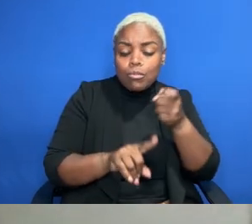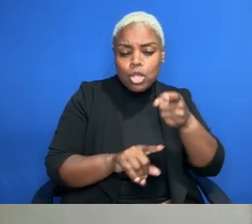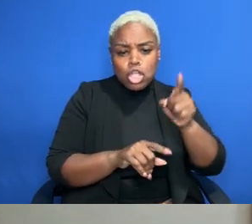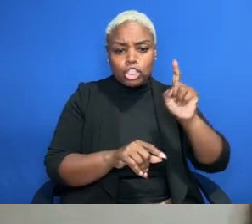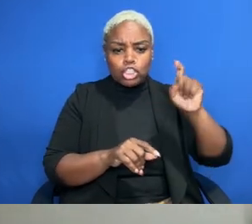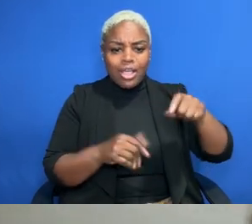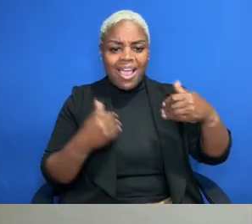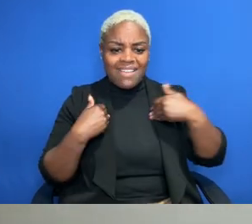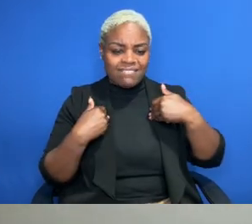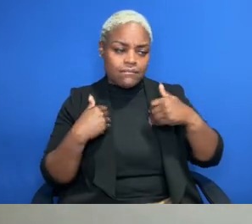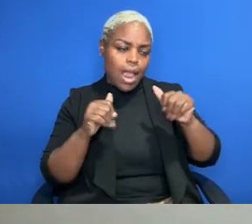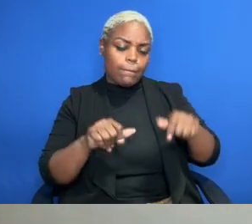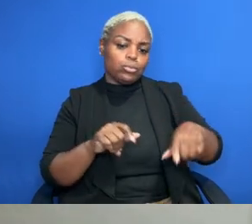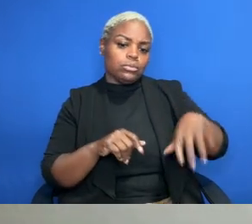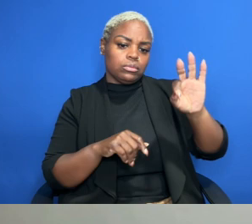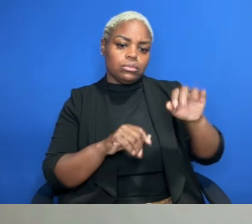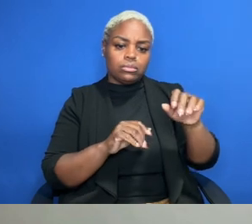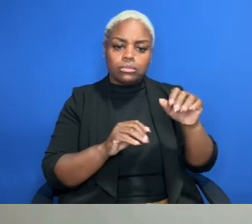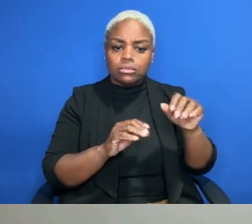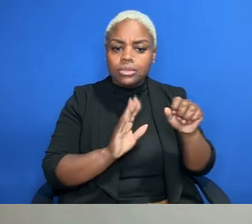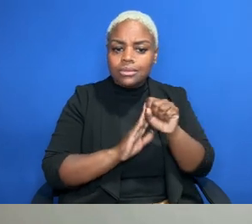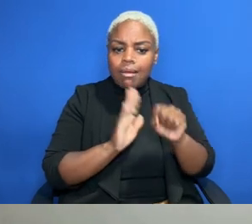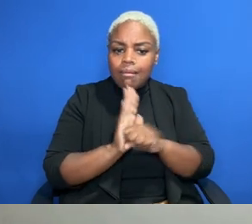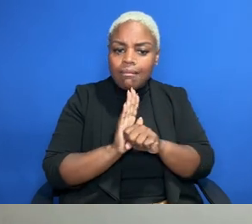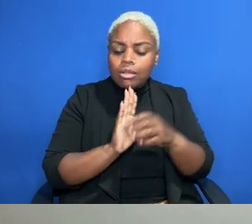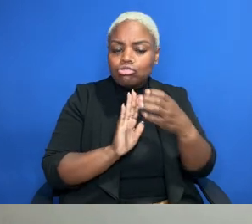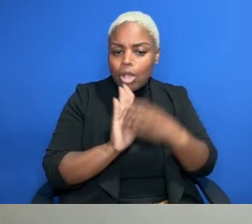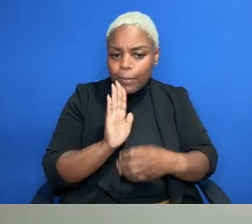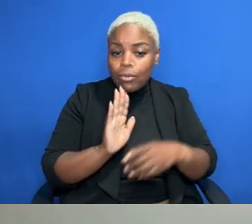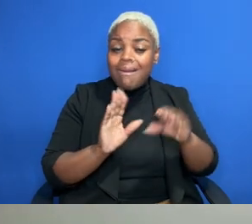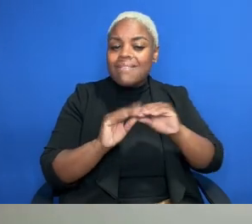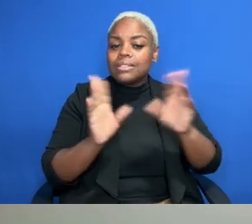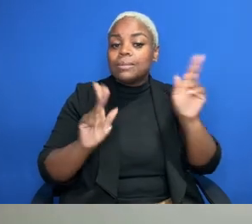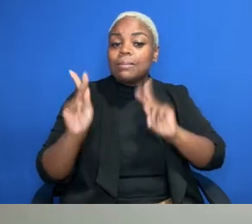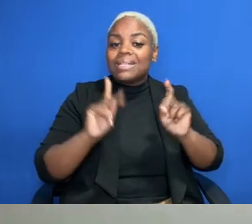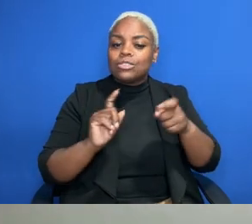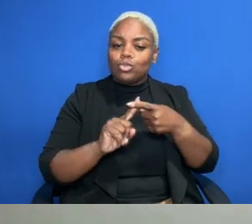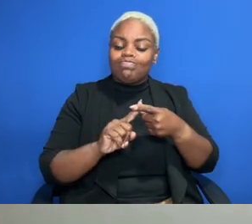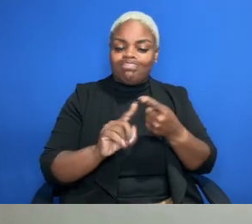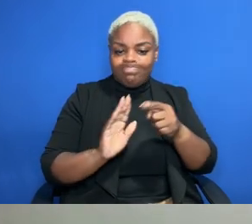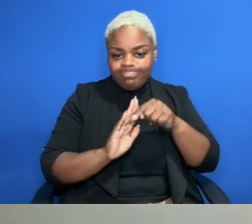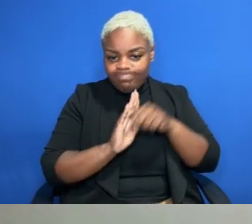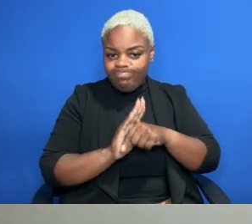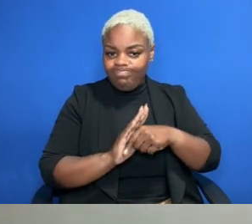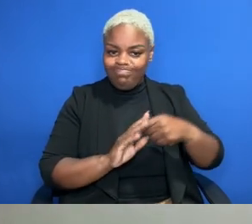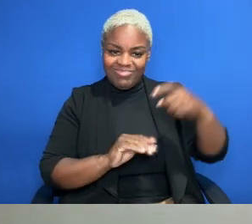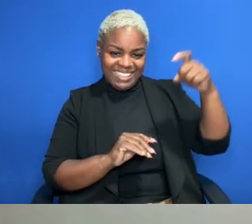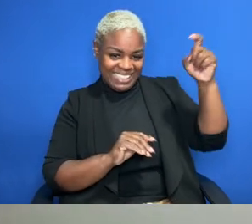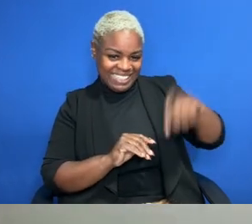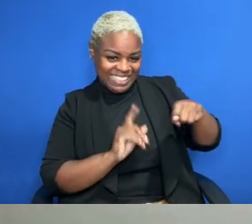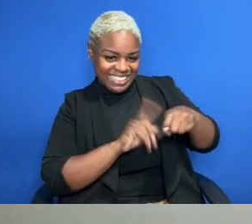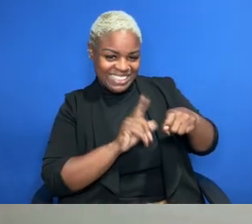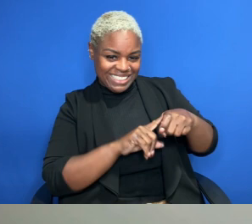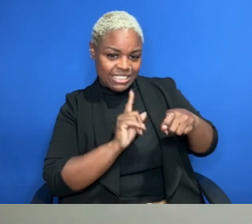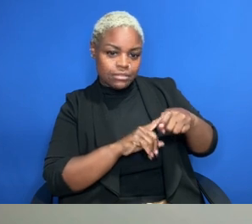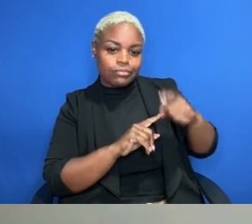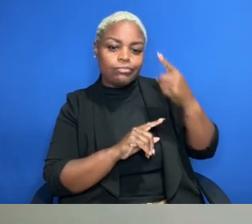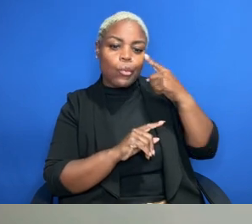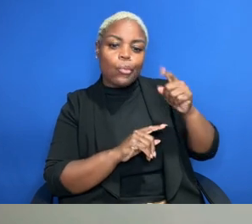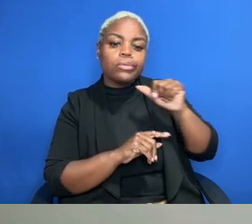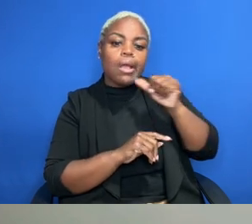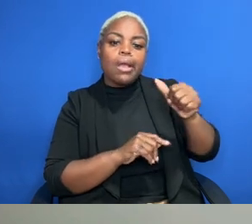you're from, you should be able to find a chapter. And obviously people with more significant